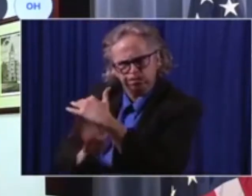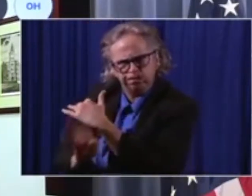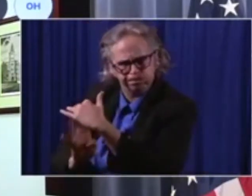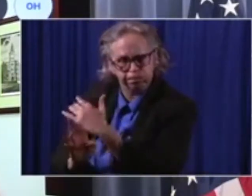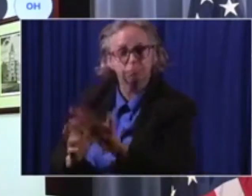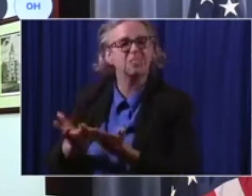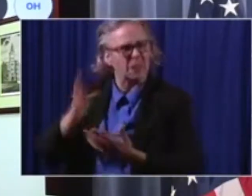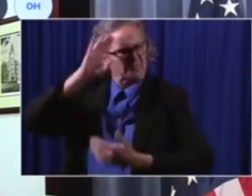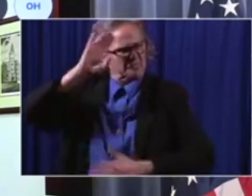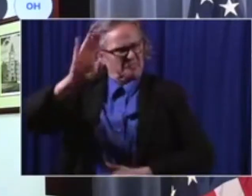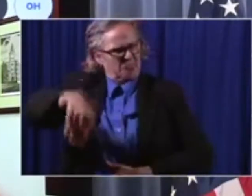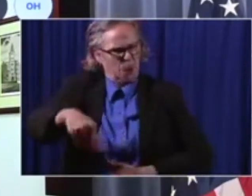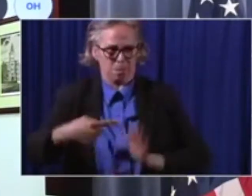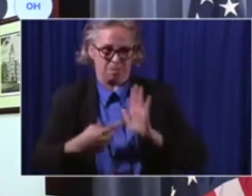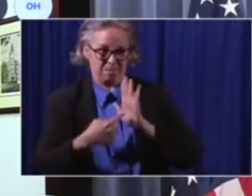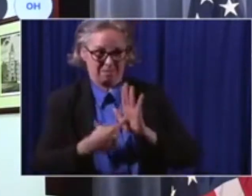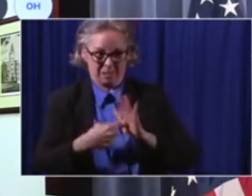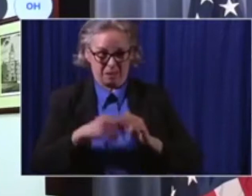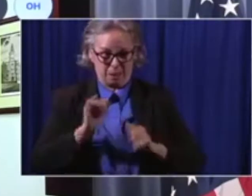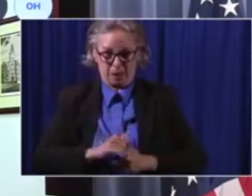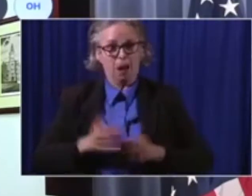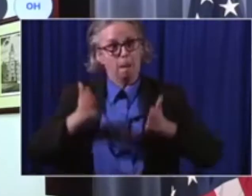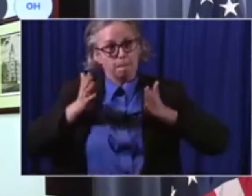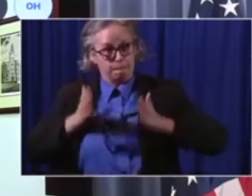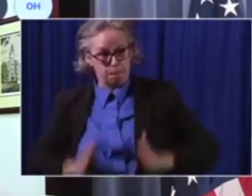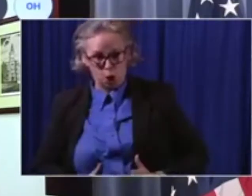someone contracts